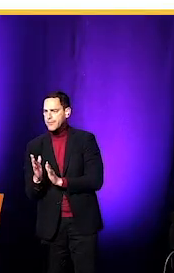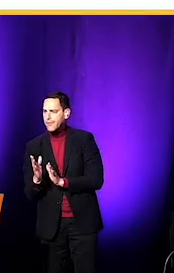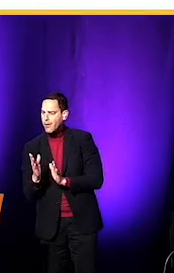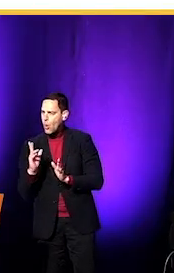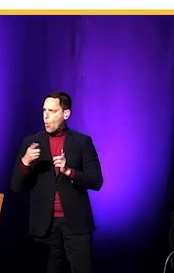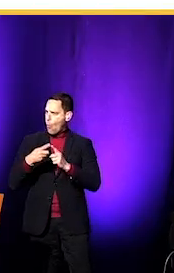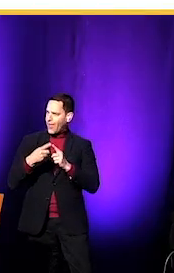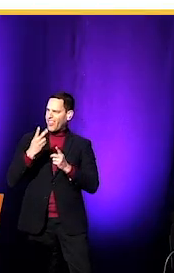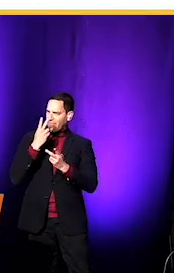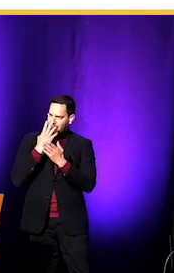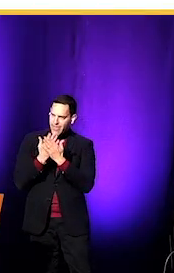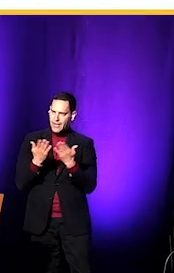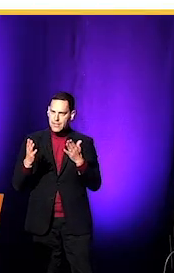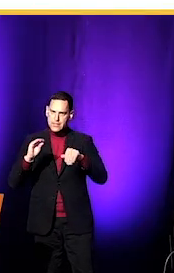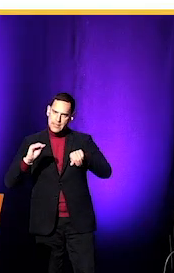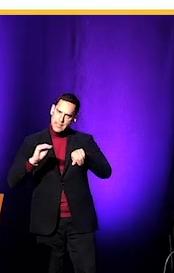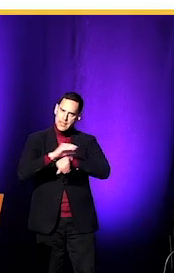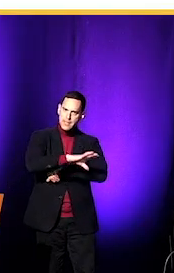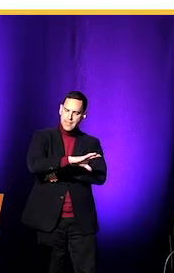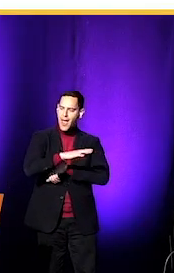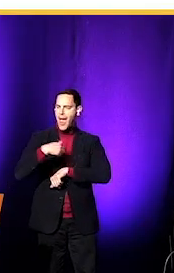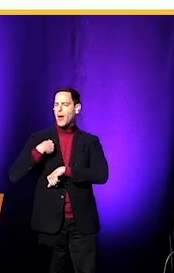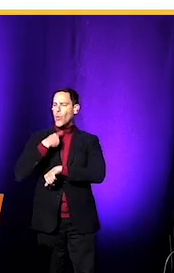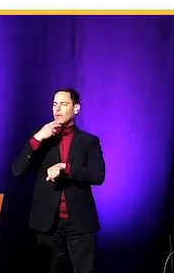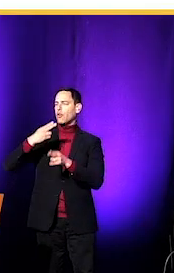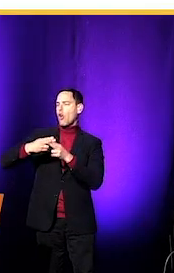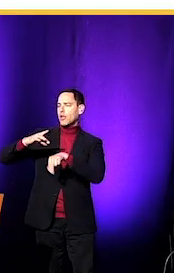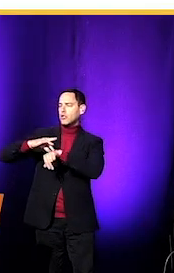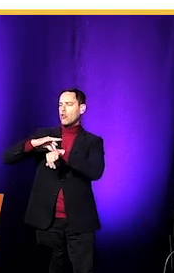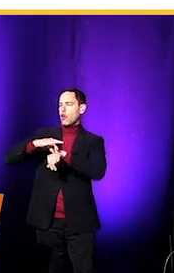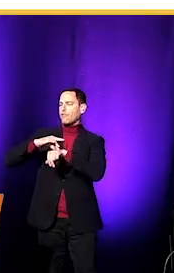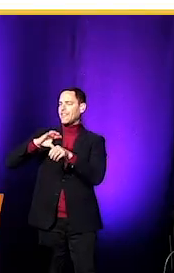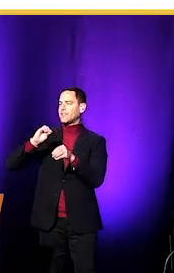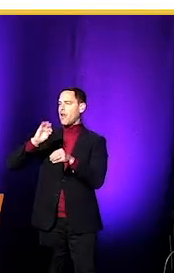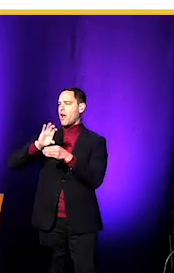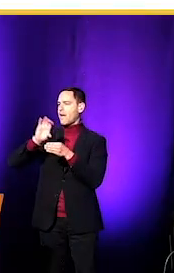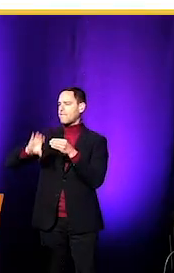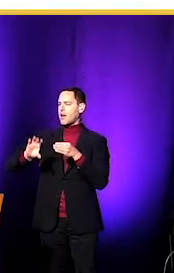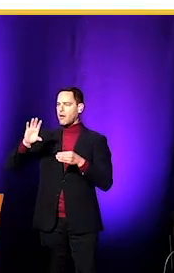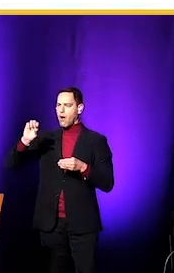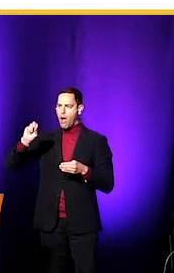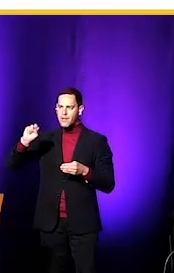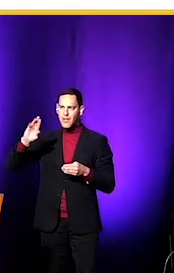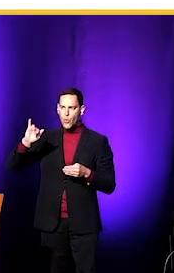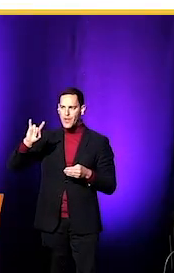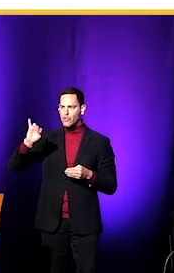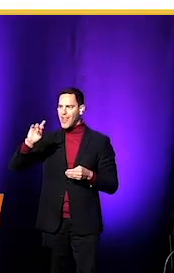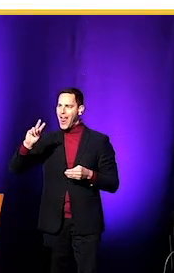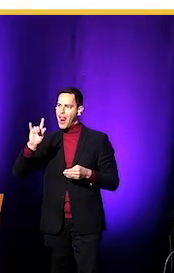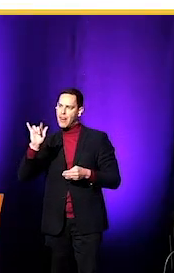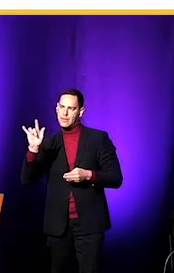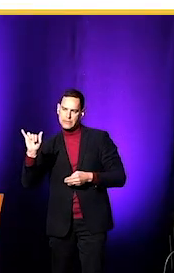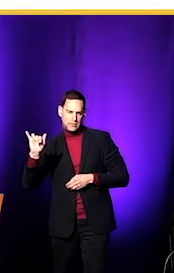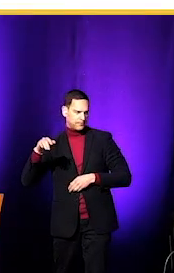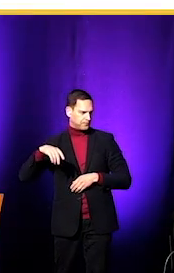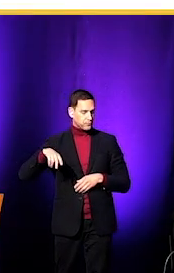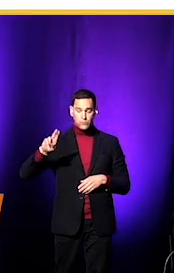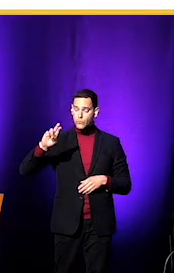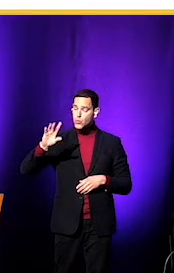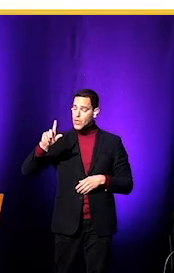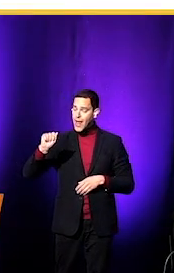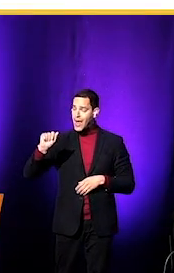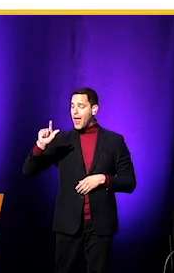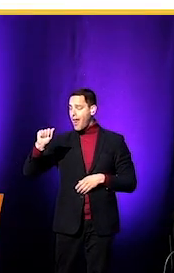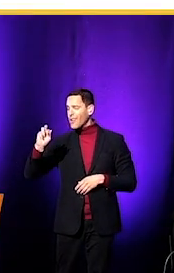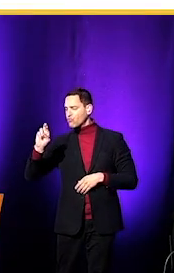Soja termed geographies of consequentiality. The UCLA Las Redes and the UCLA MSLI